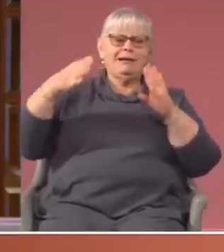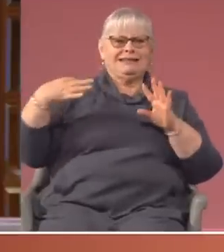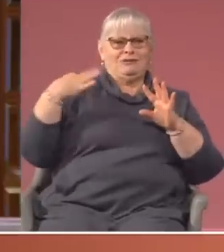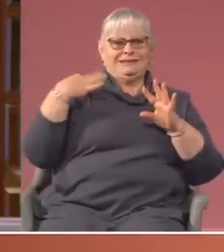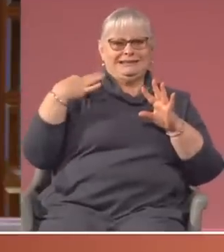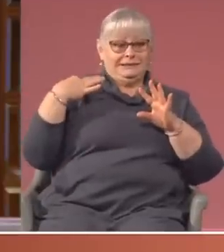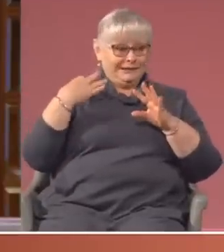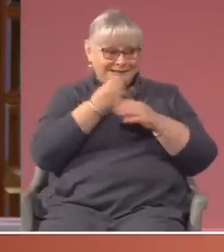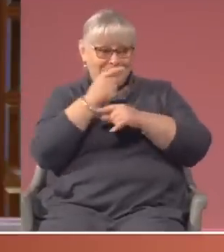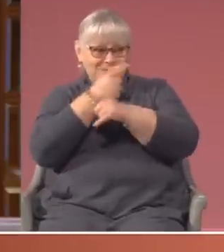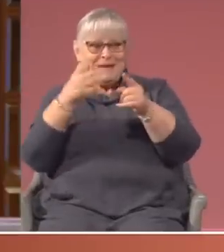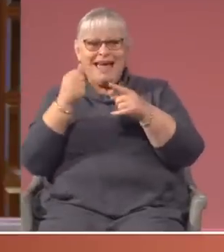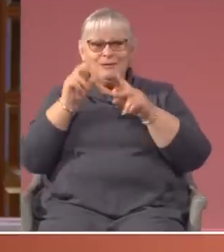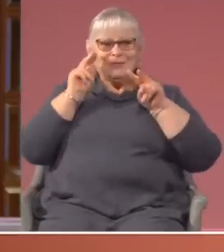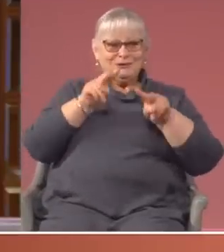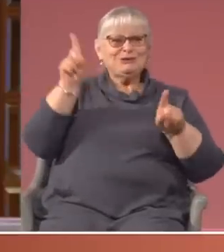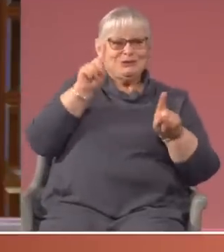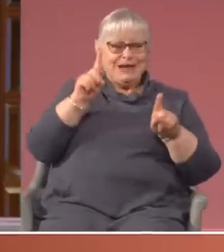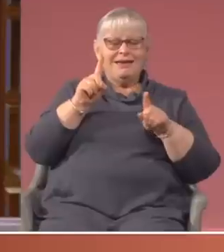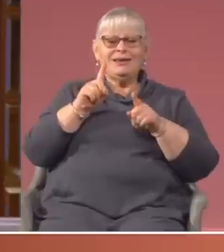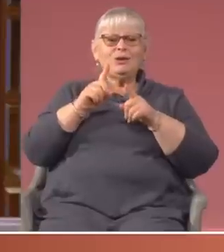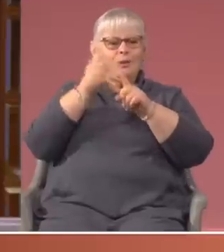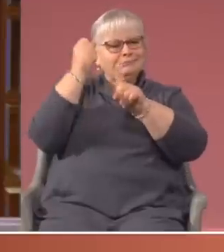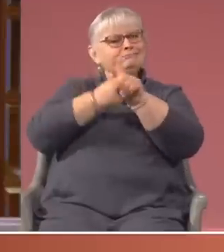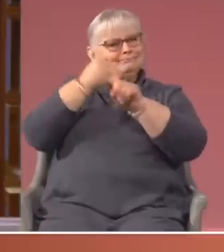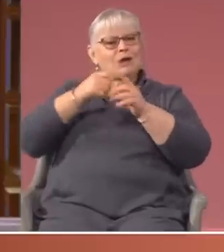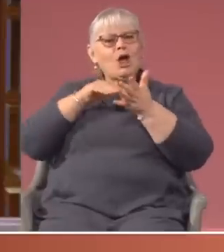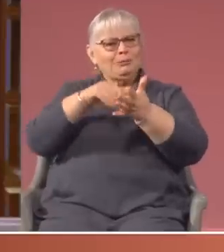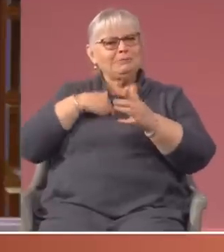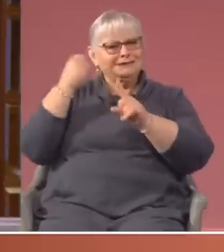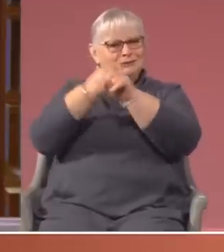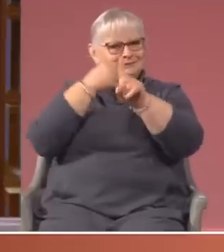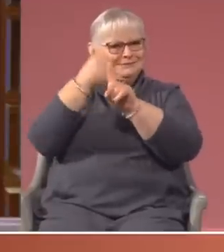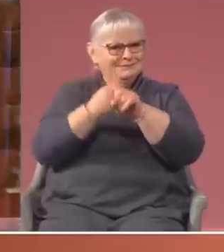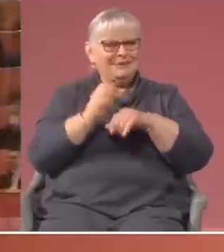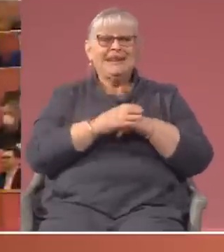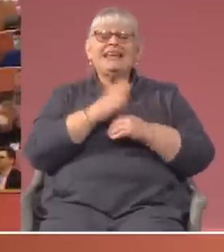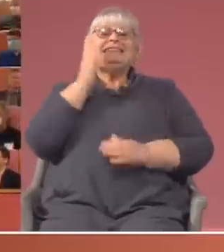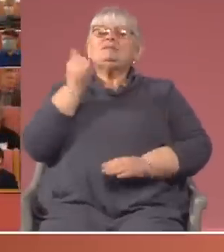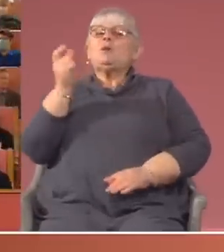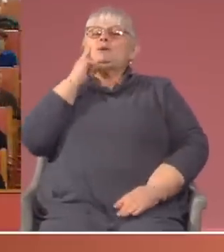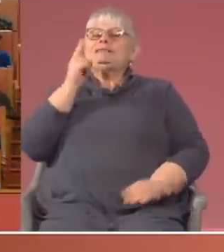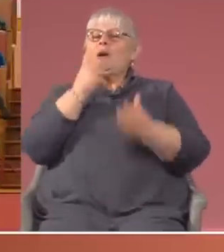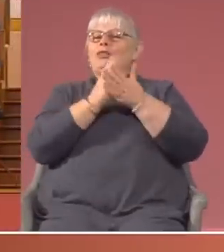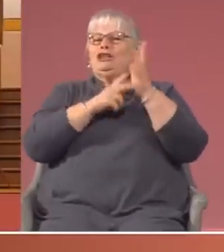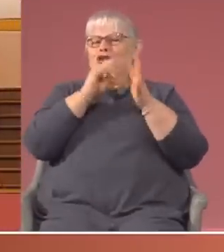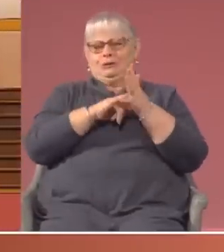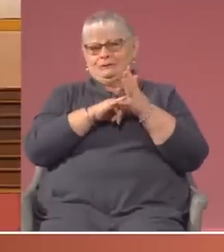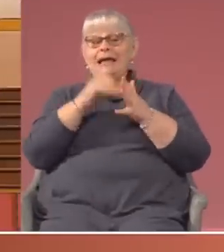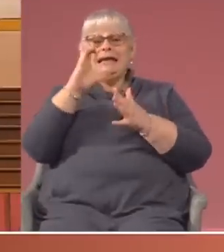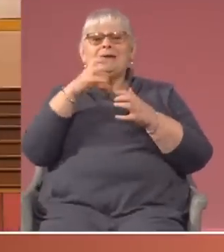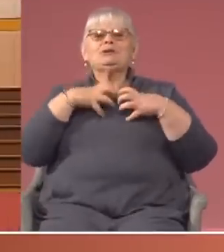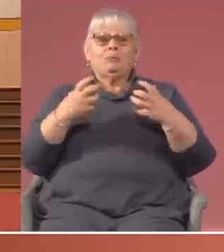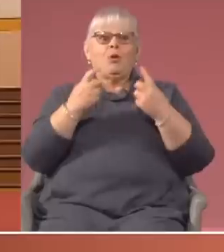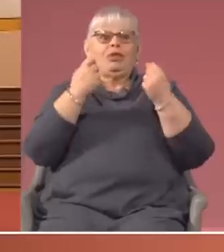of them joining us here today, who joined the campaign. Despite what you see on the news, Canberra is so much more than